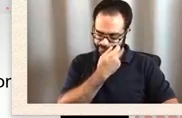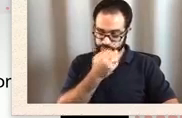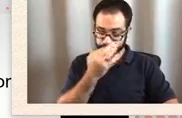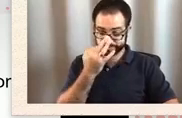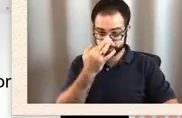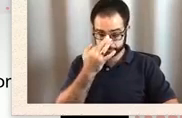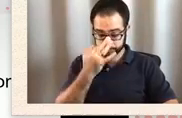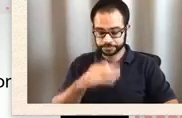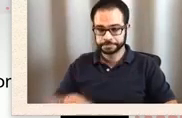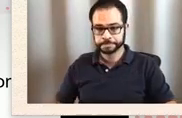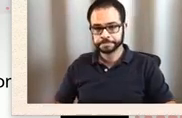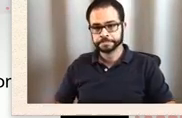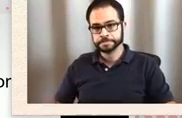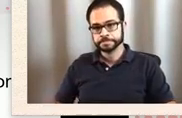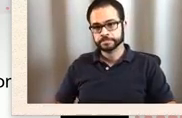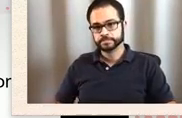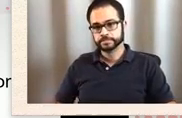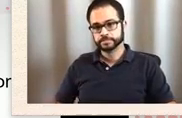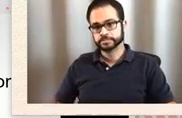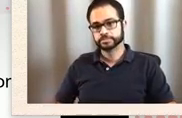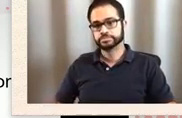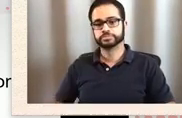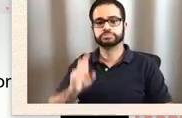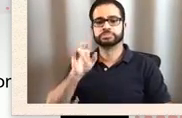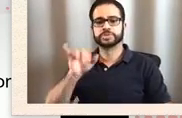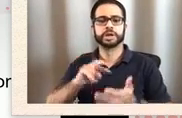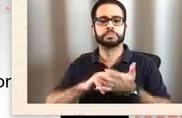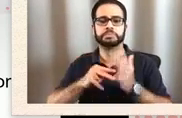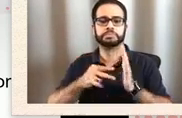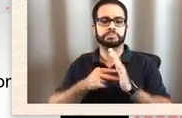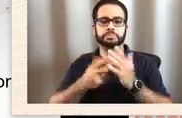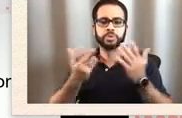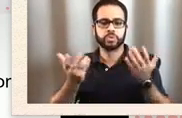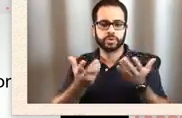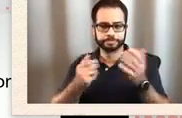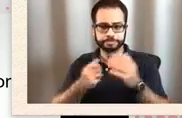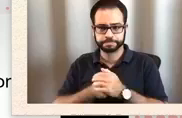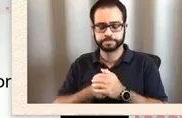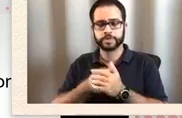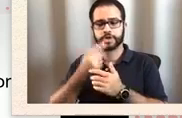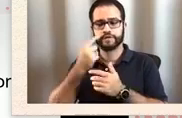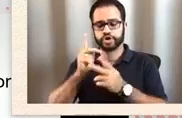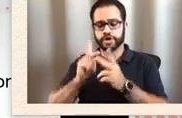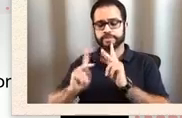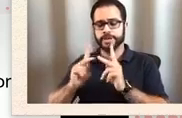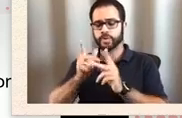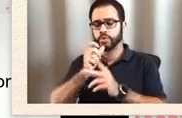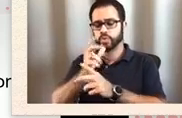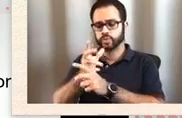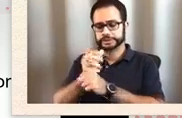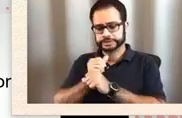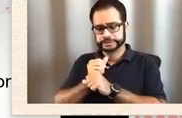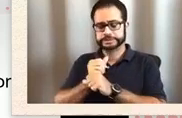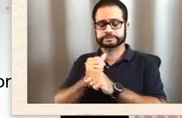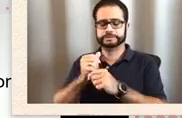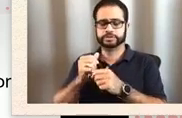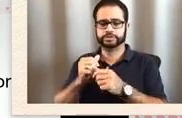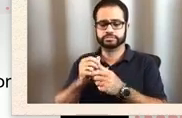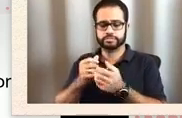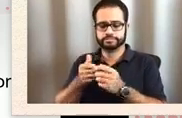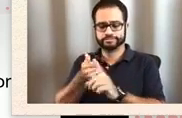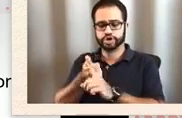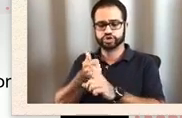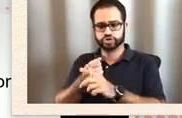So what does this mean for you? For recipients of services like respite or personal supports, you really